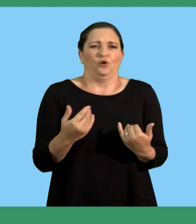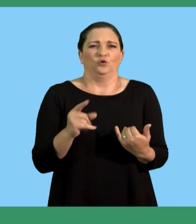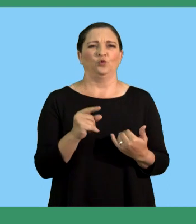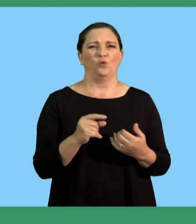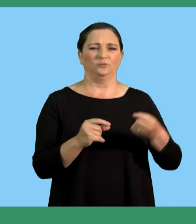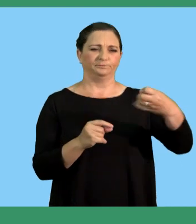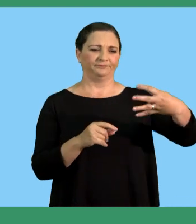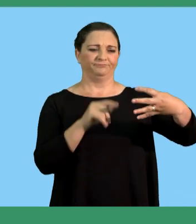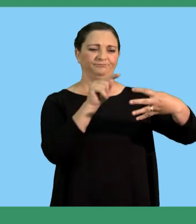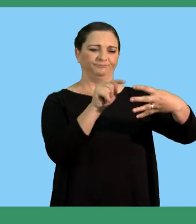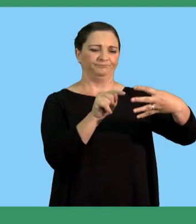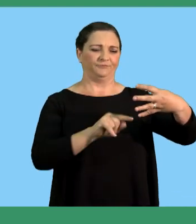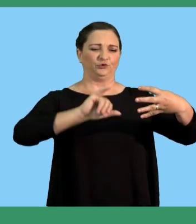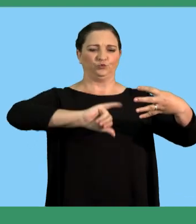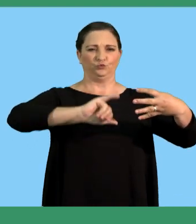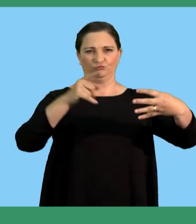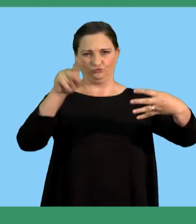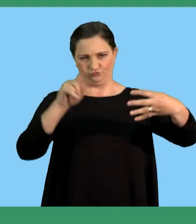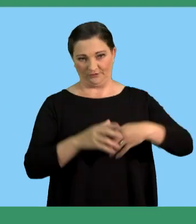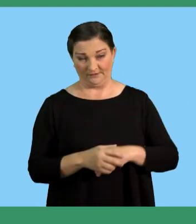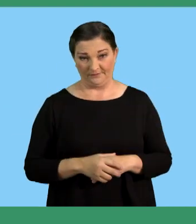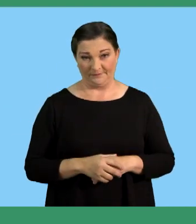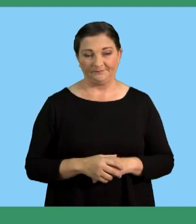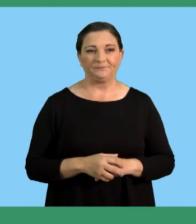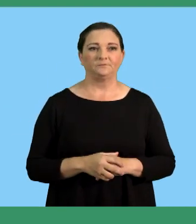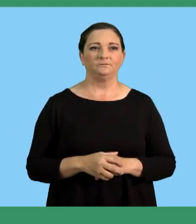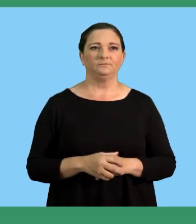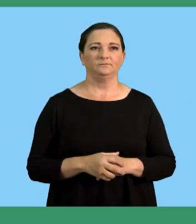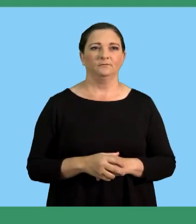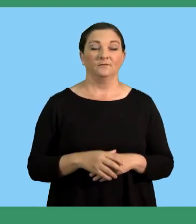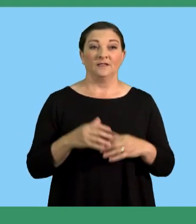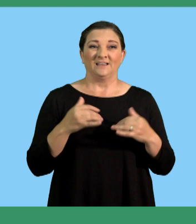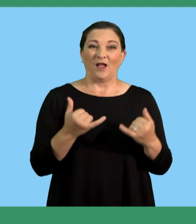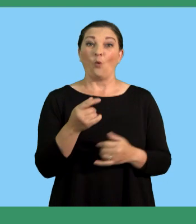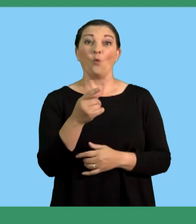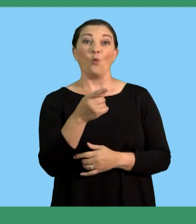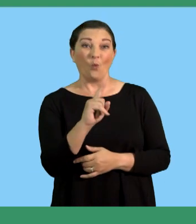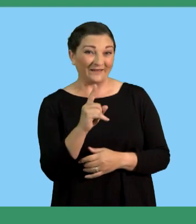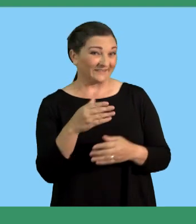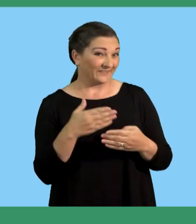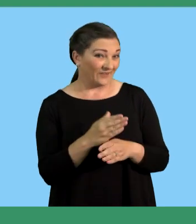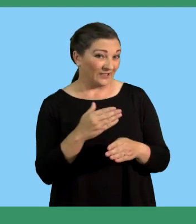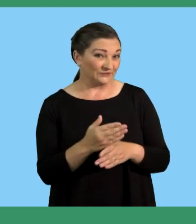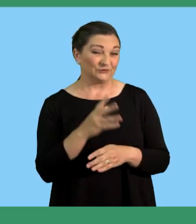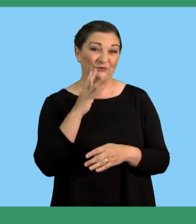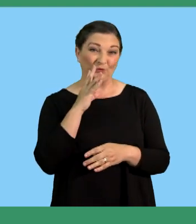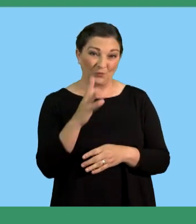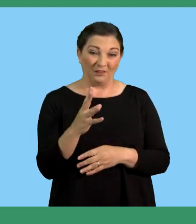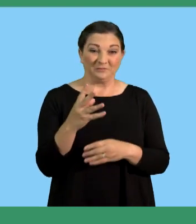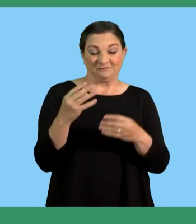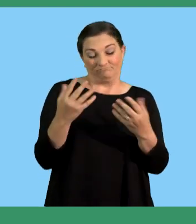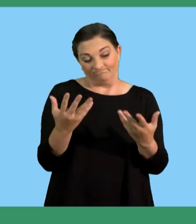now. The multiple choice question is read in the following way. The function deals with the